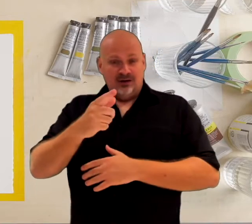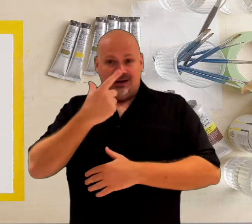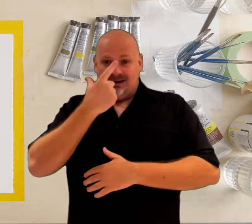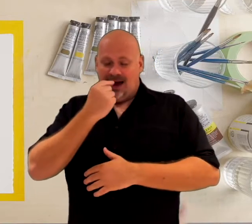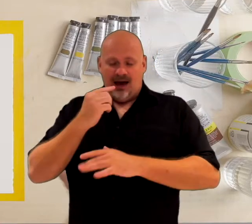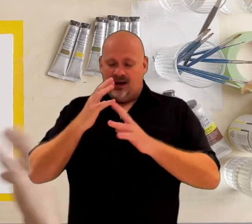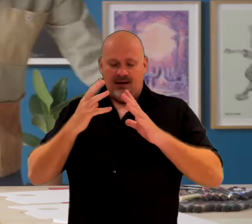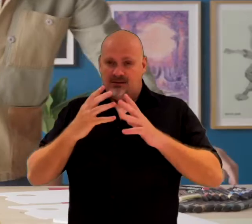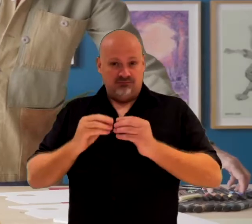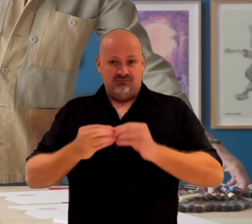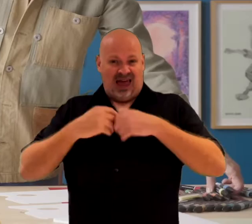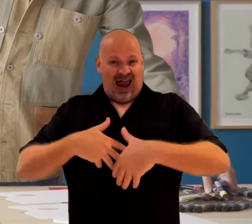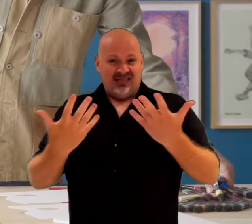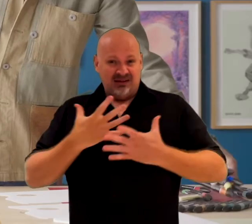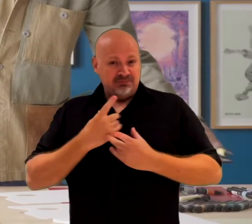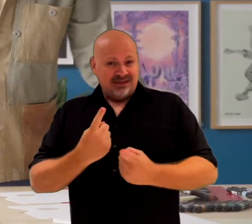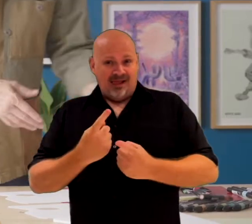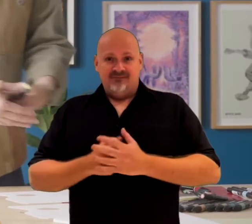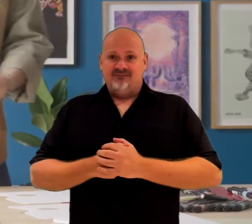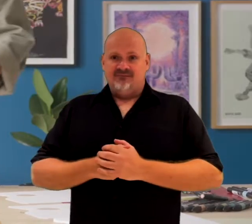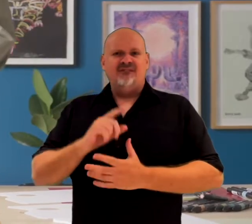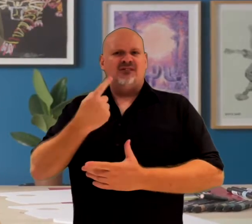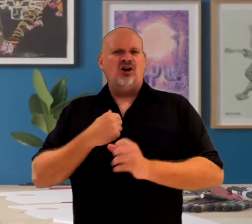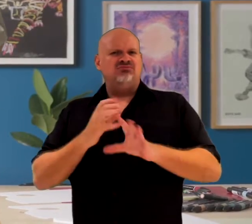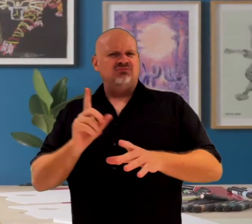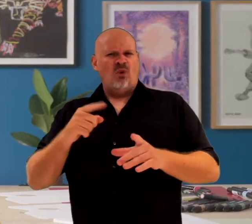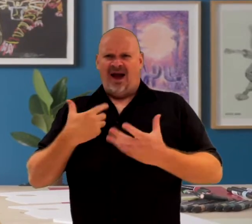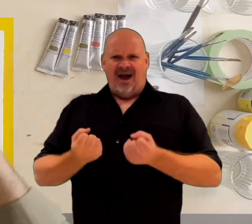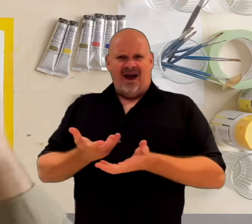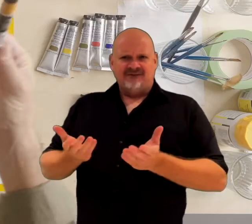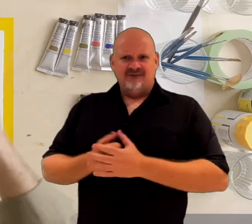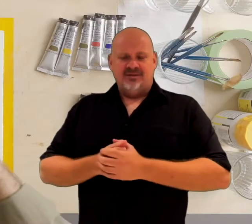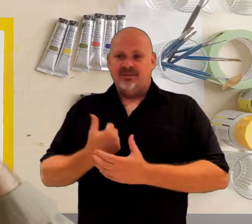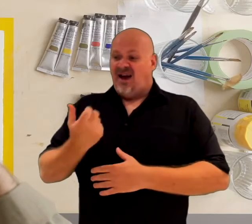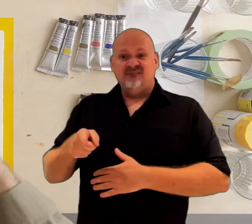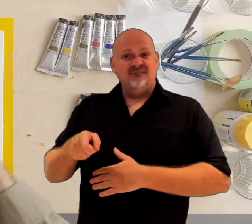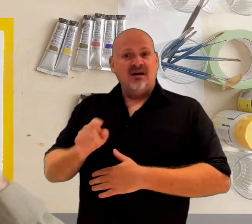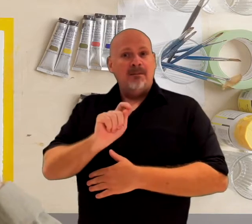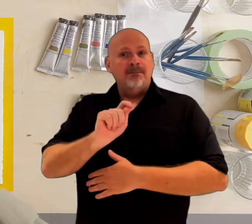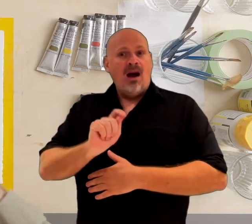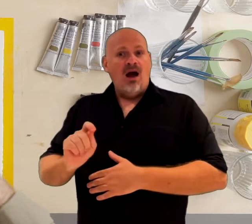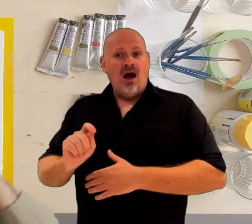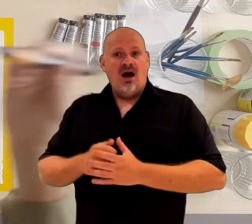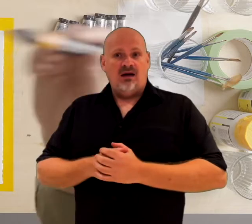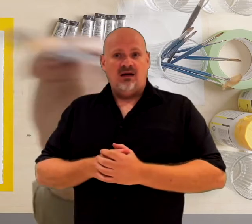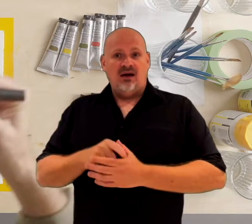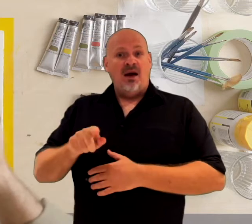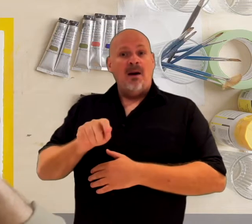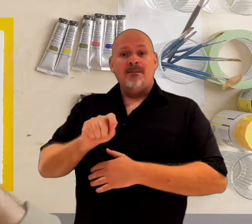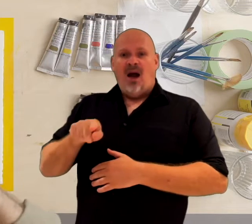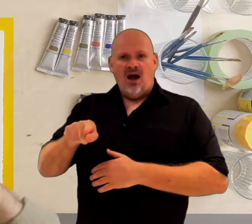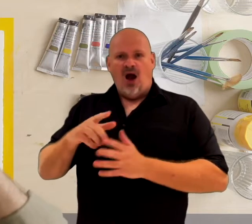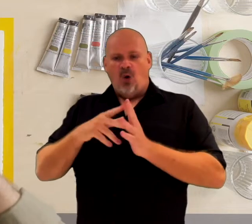what we have here. We have markers. These kind of markers are Winsor Newton is a company I use. There's a lot of ink